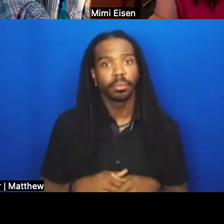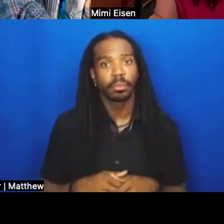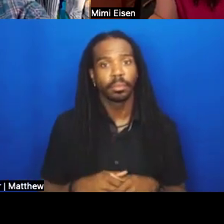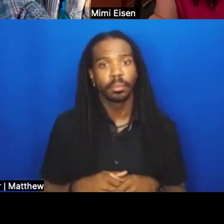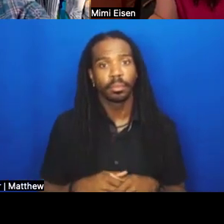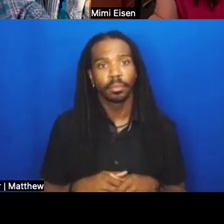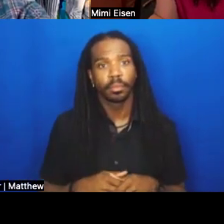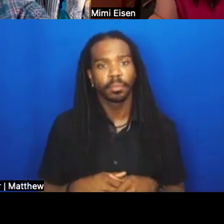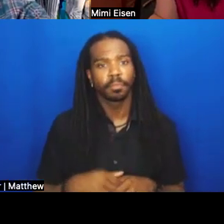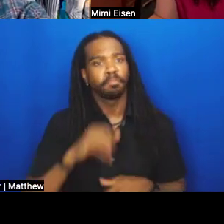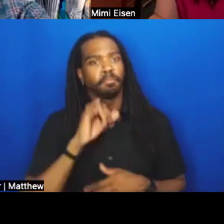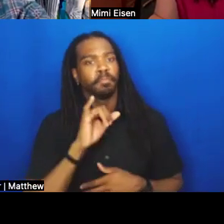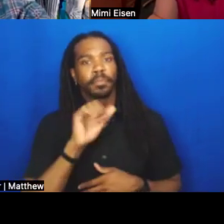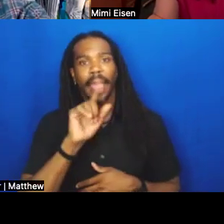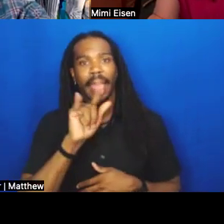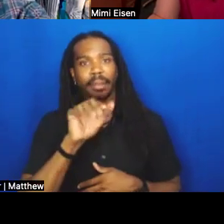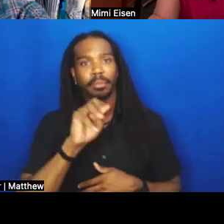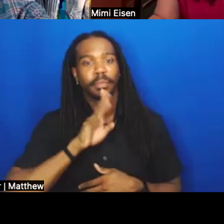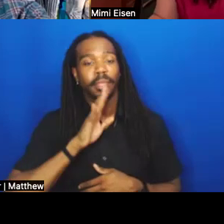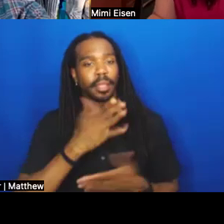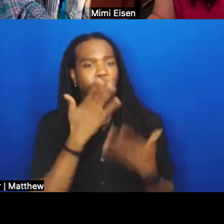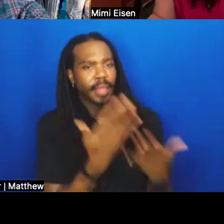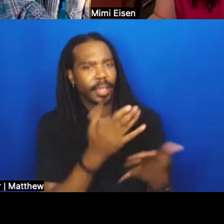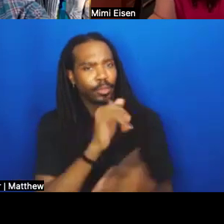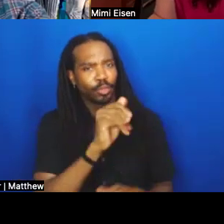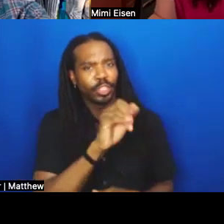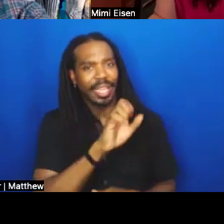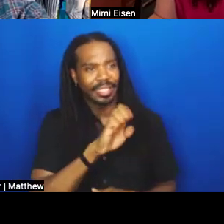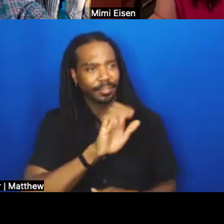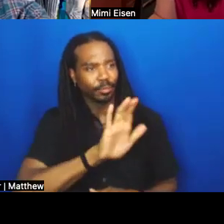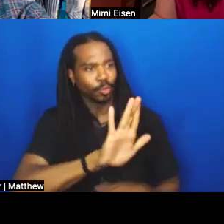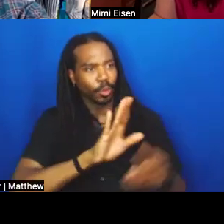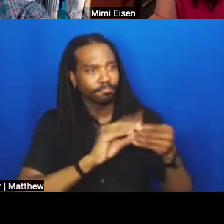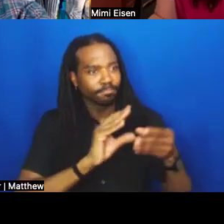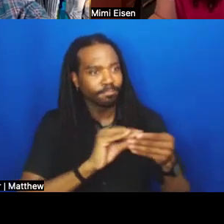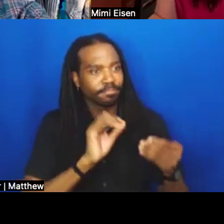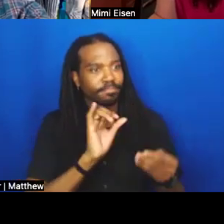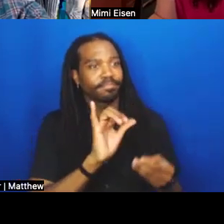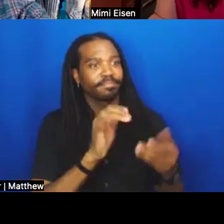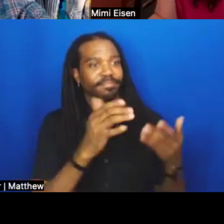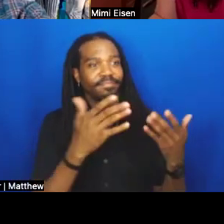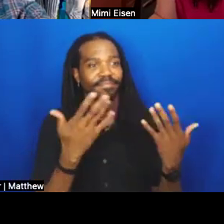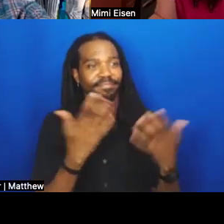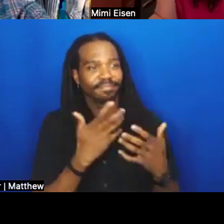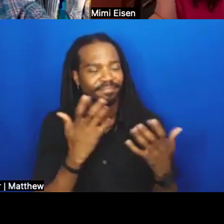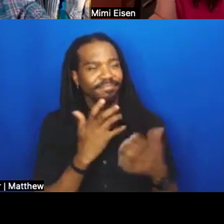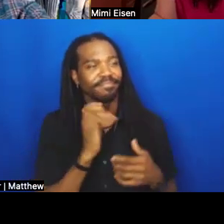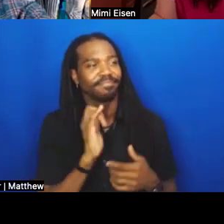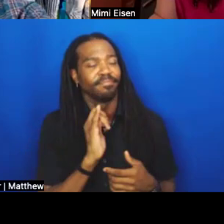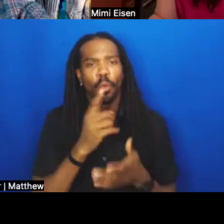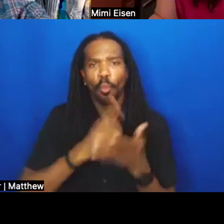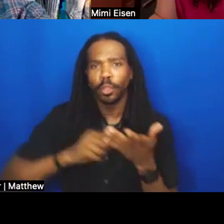Thank you, Jesse. Thanks for that. And, I think it's what you said at the